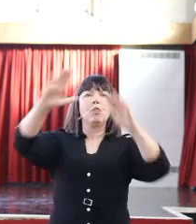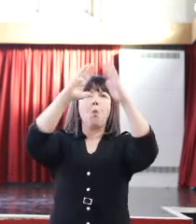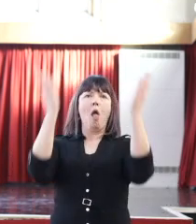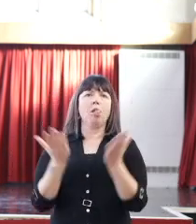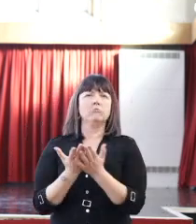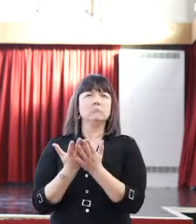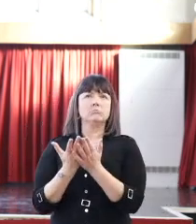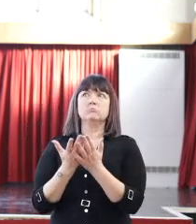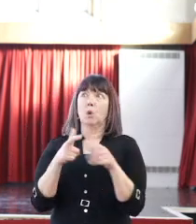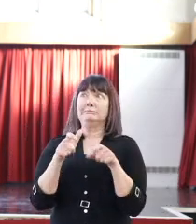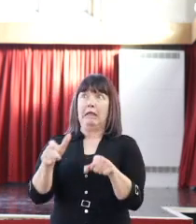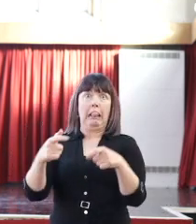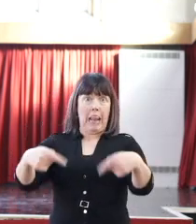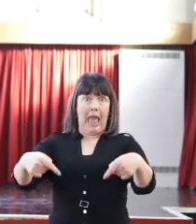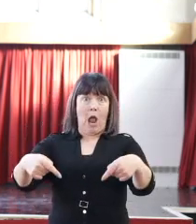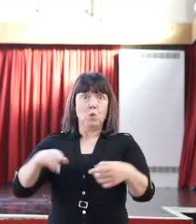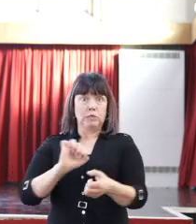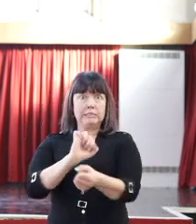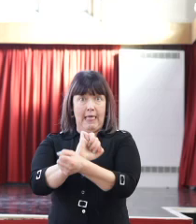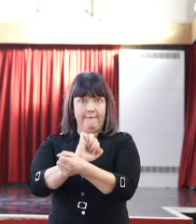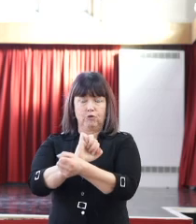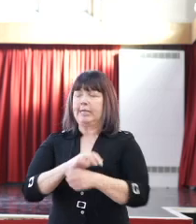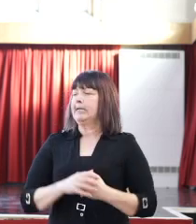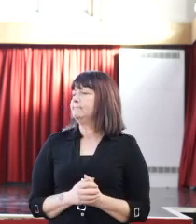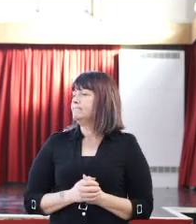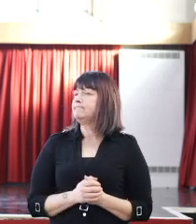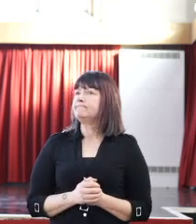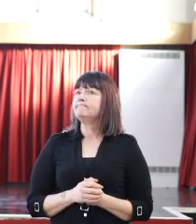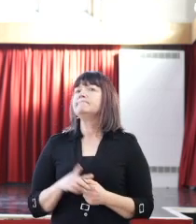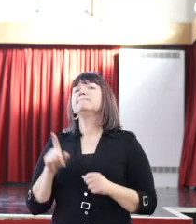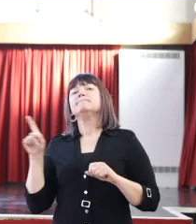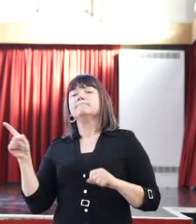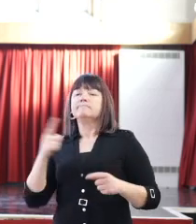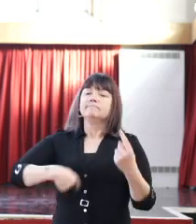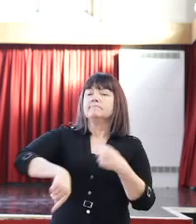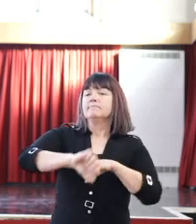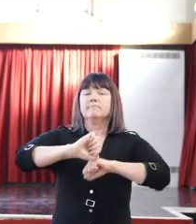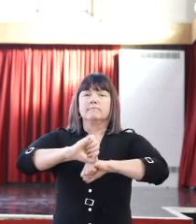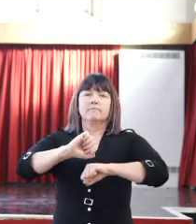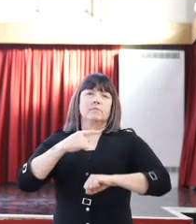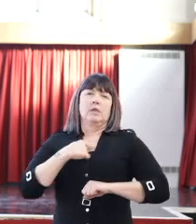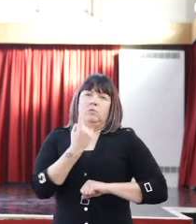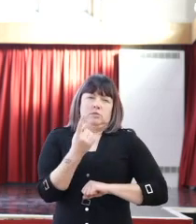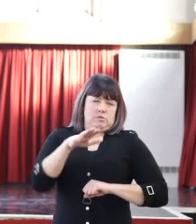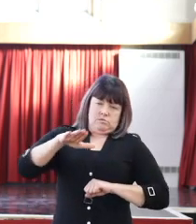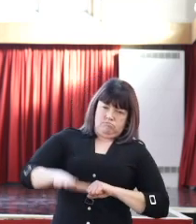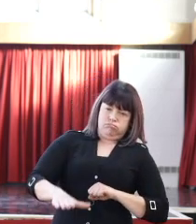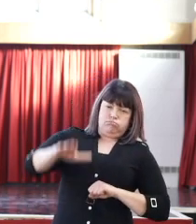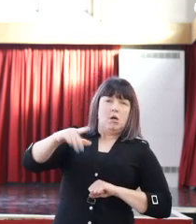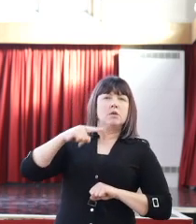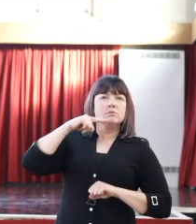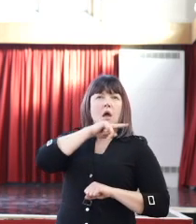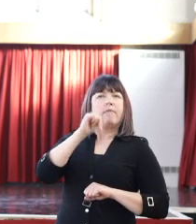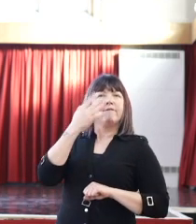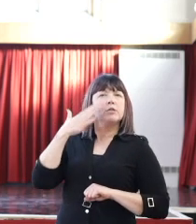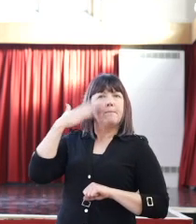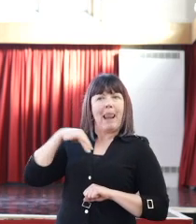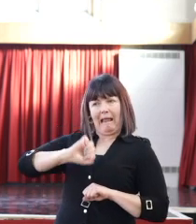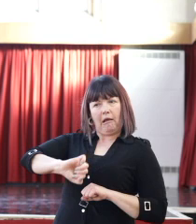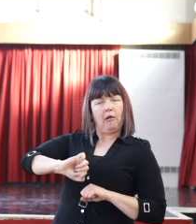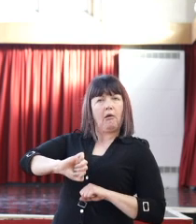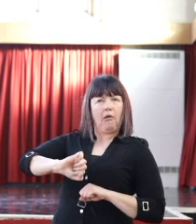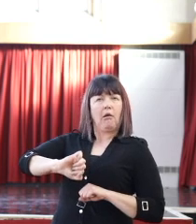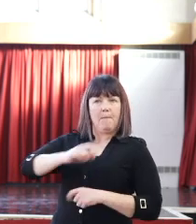Throughout the rest of the 19th century, the Beatles' favourite Norwich son, Pablo Funk, was born in a Norwich workhouse but became the first black circus proprietor in Britain.